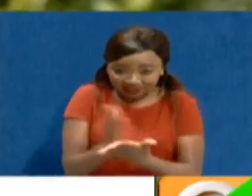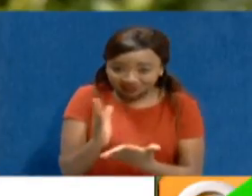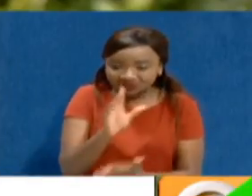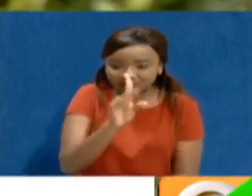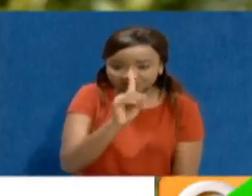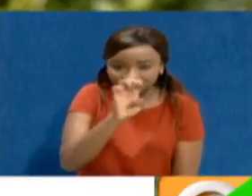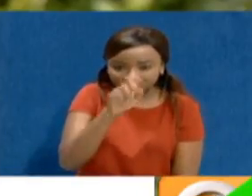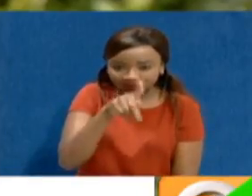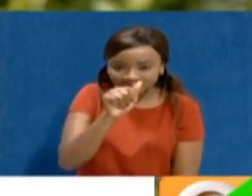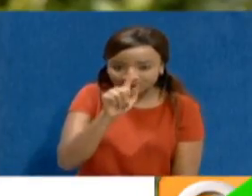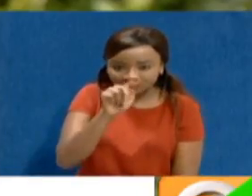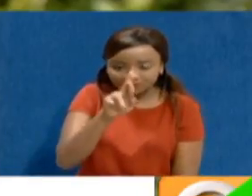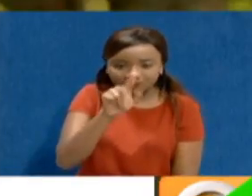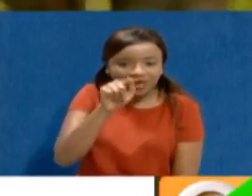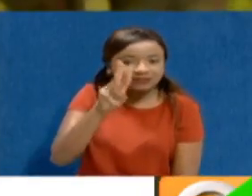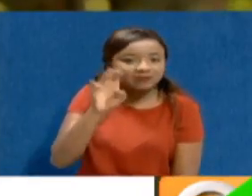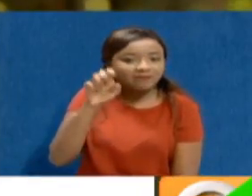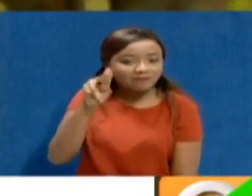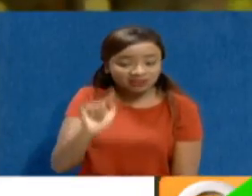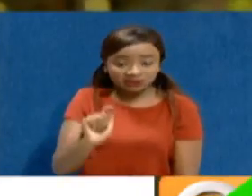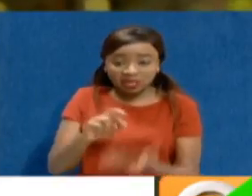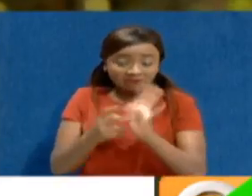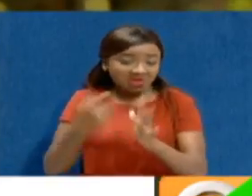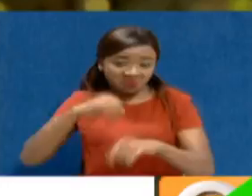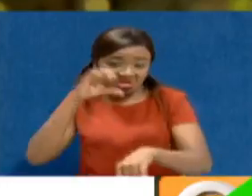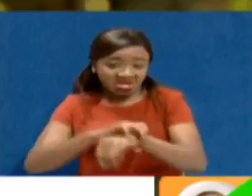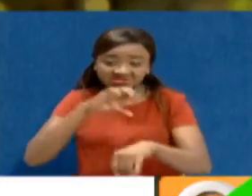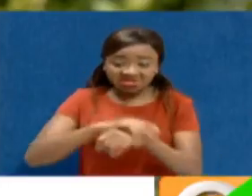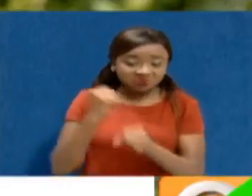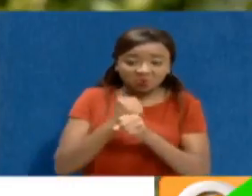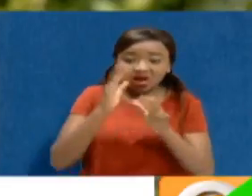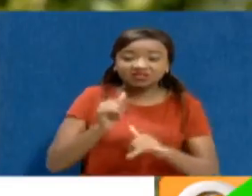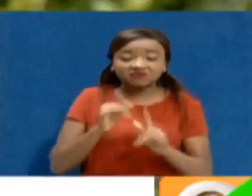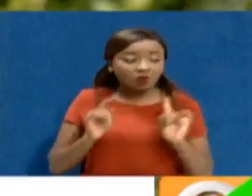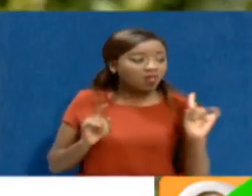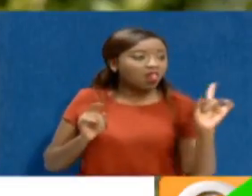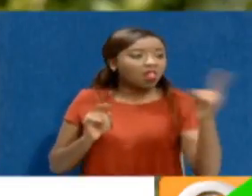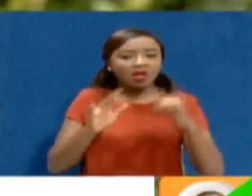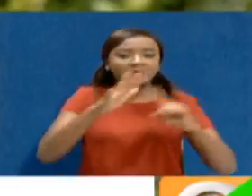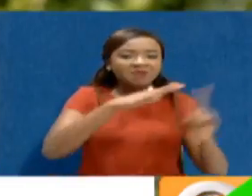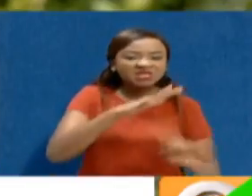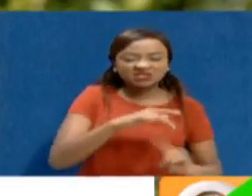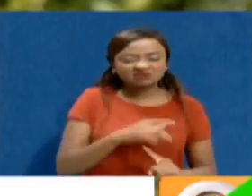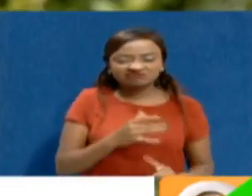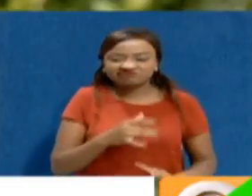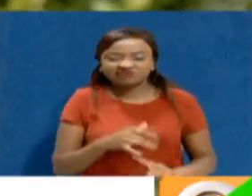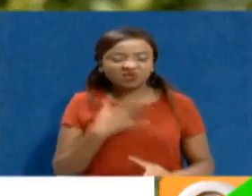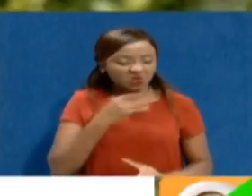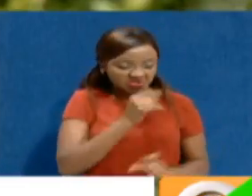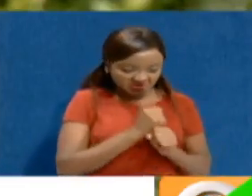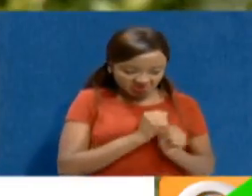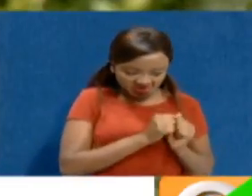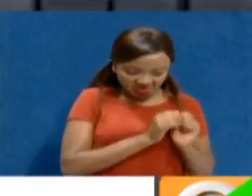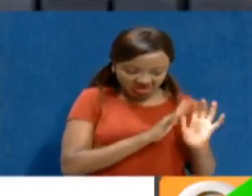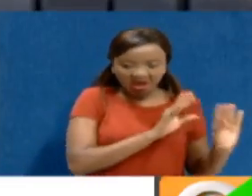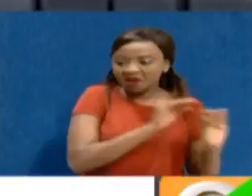would get staff from the ministries. All the ministries that had people they didn't want, they transferred them to